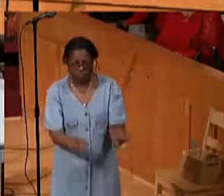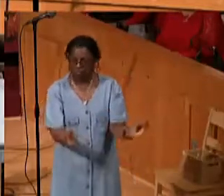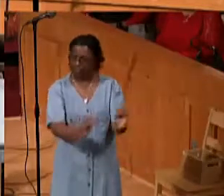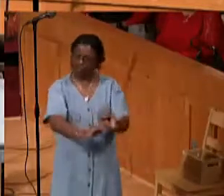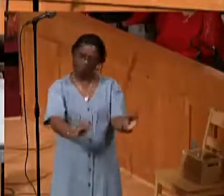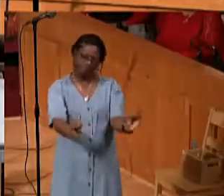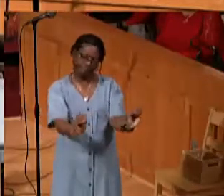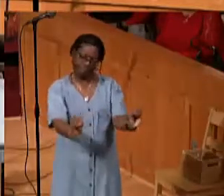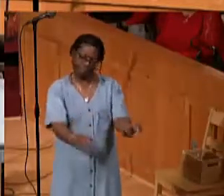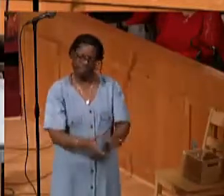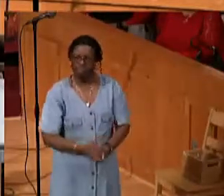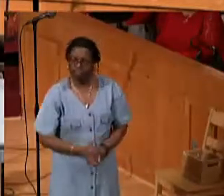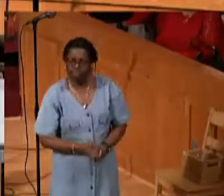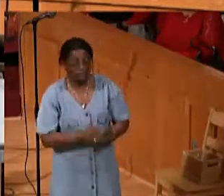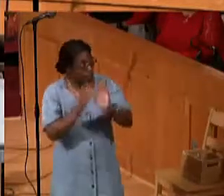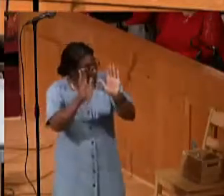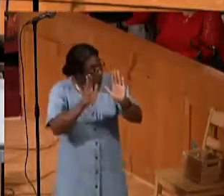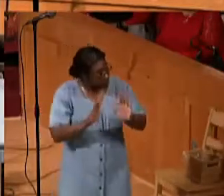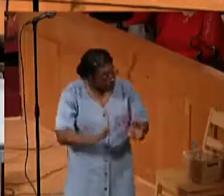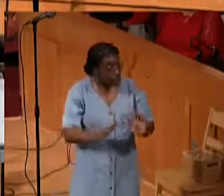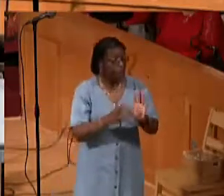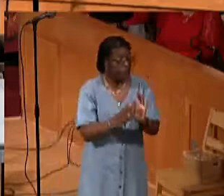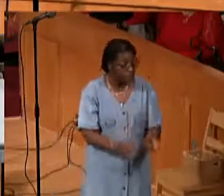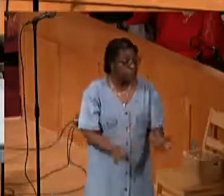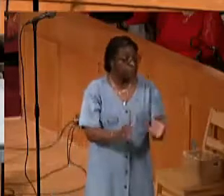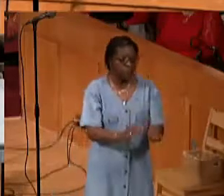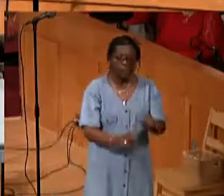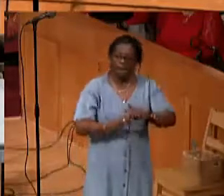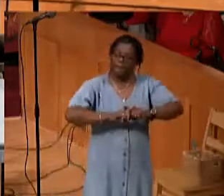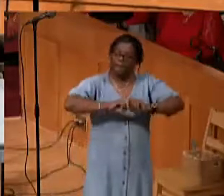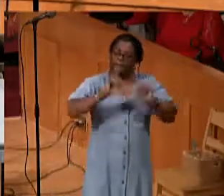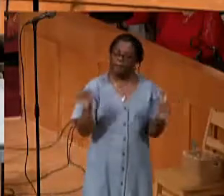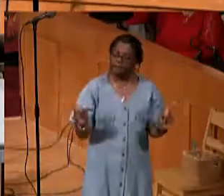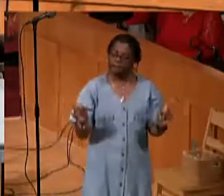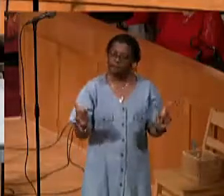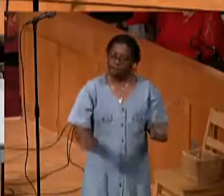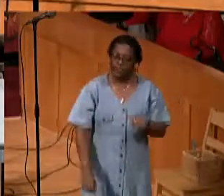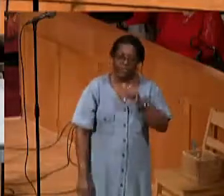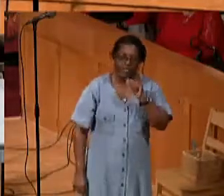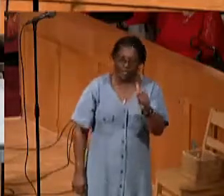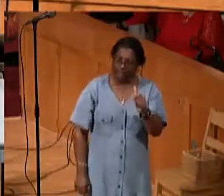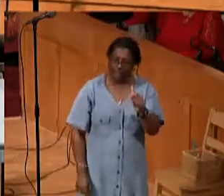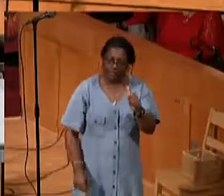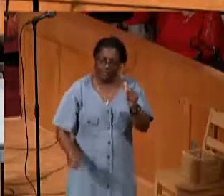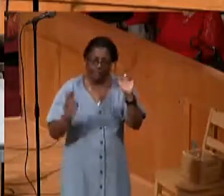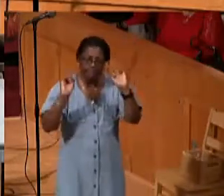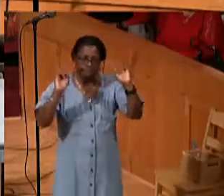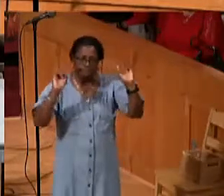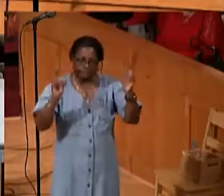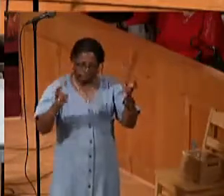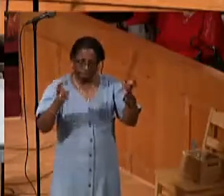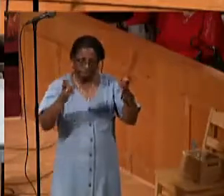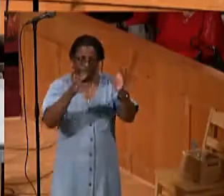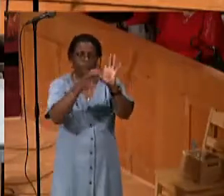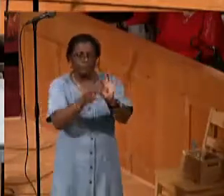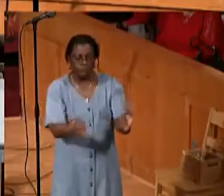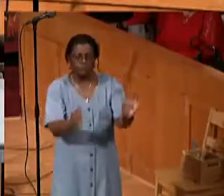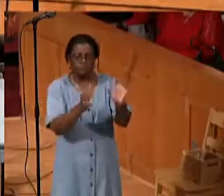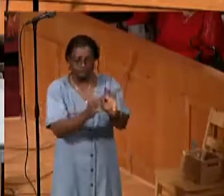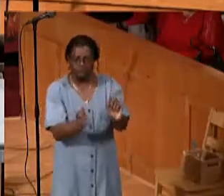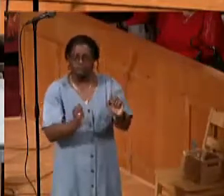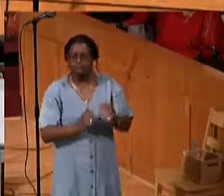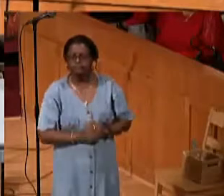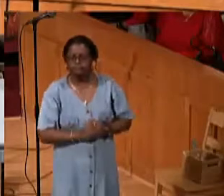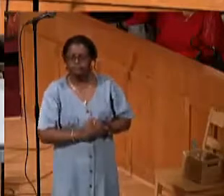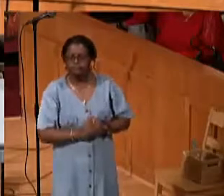Amen. I said they're great stories, but they are not the story. Because in the midst of